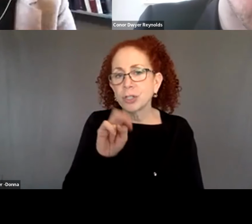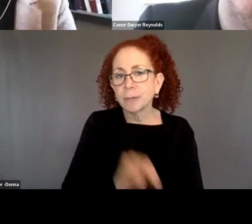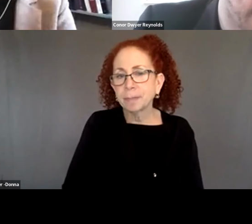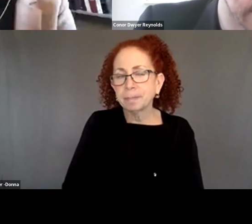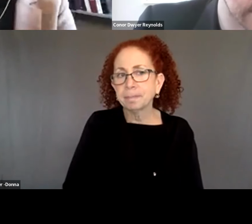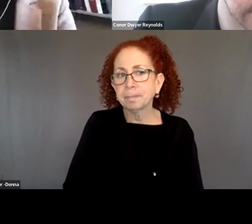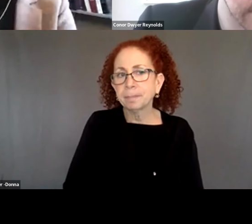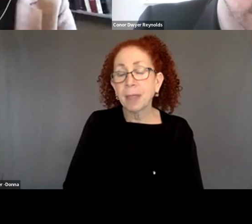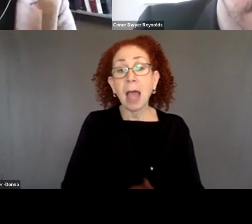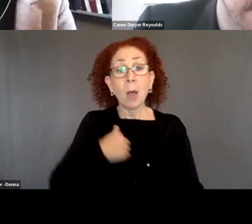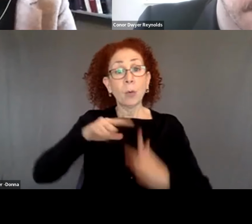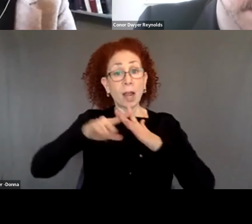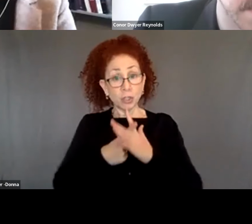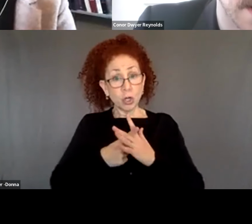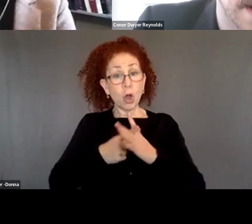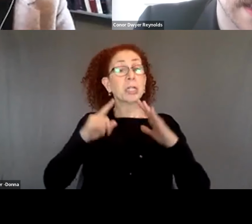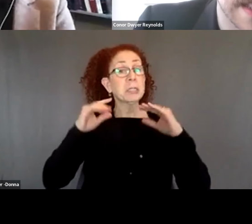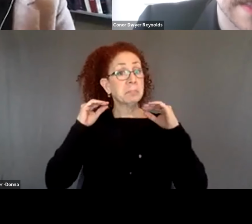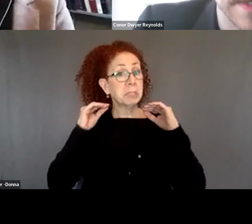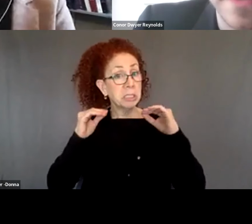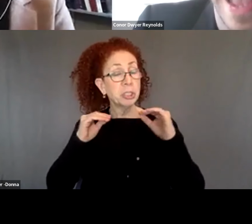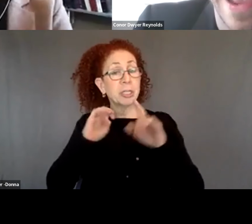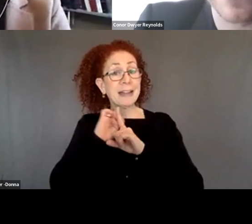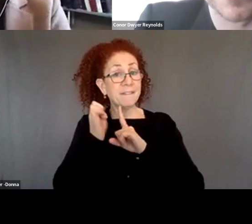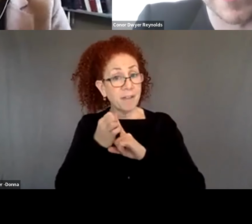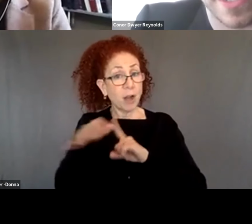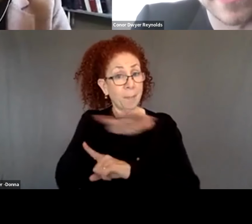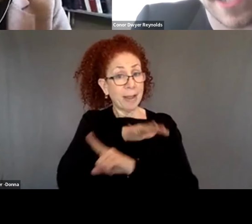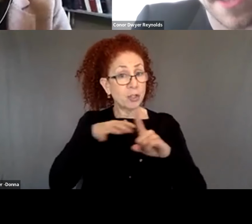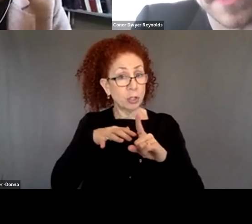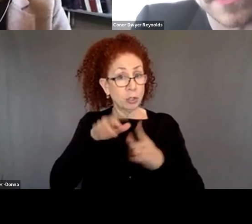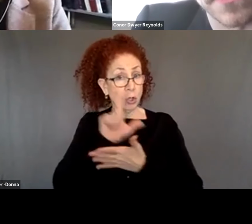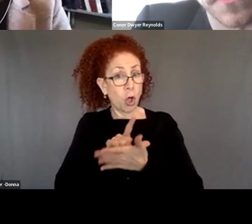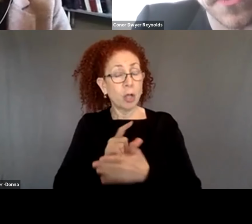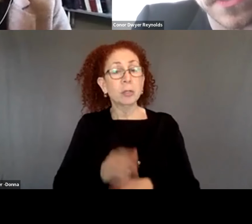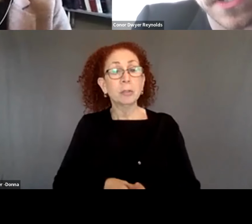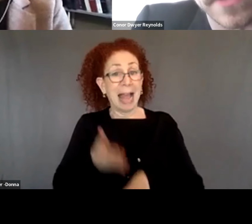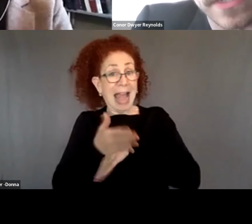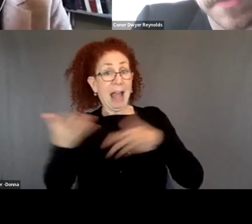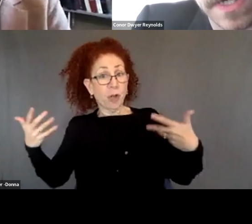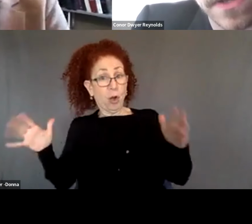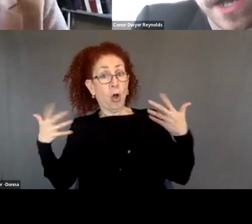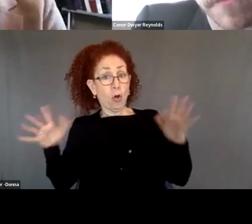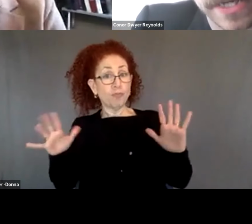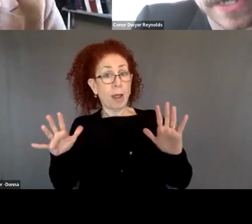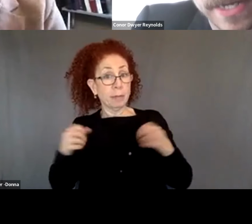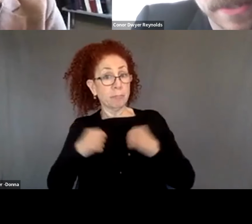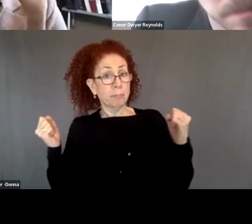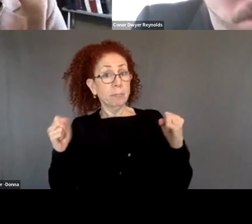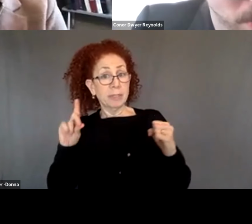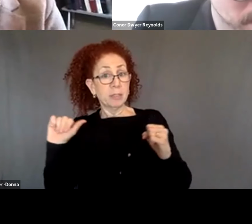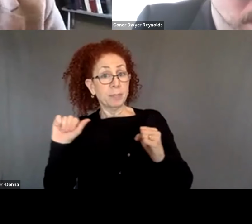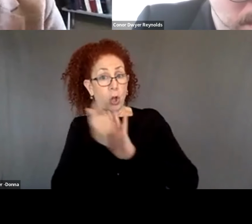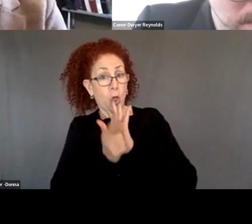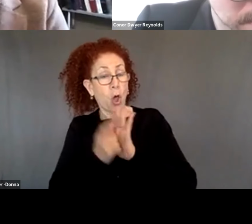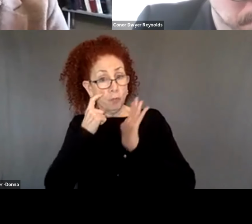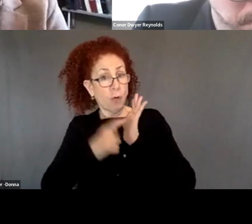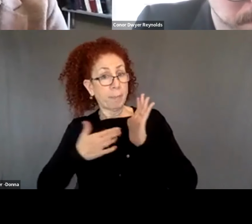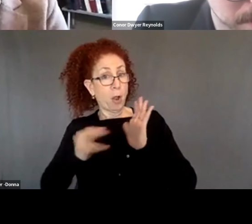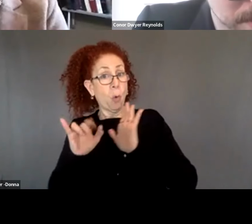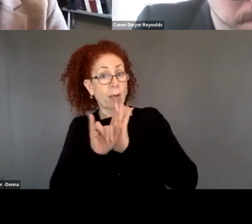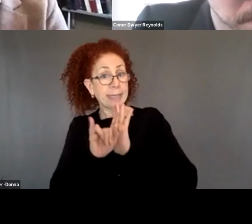started practicing and teaching environmental law, this was after I had come into the world of disability law and recognizing my own identity